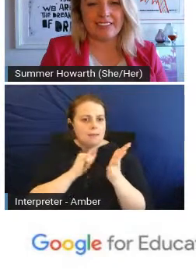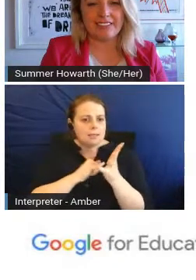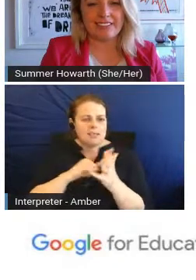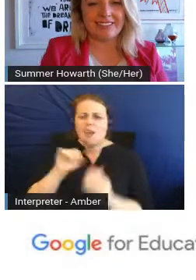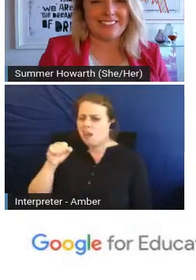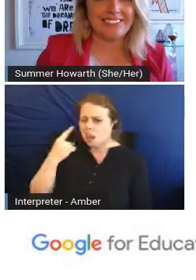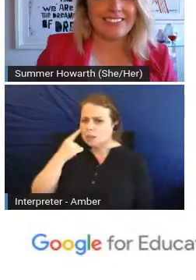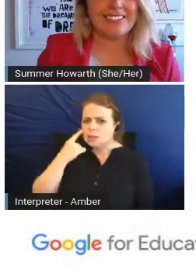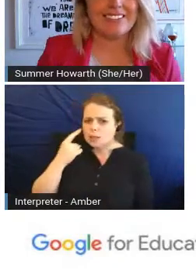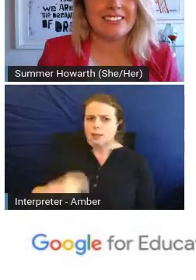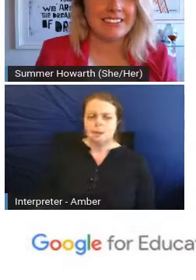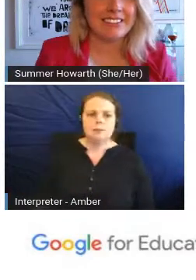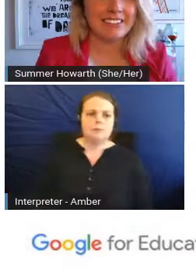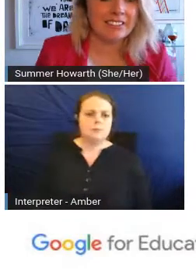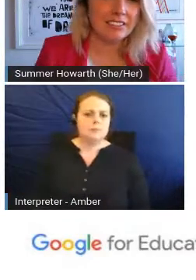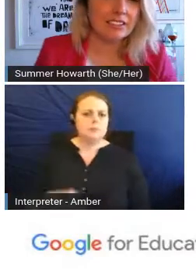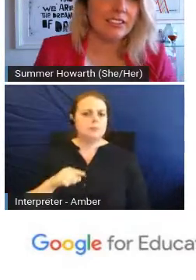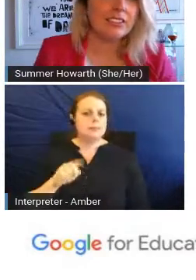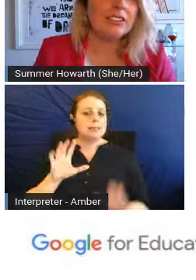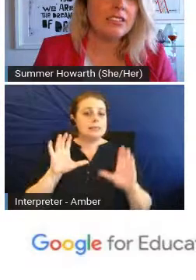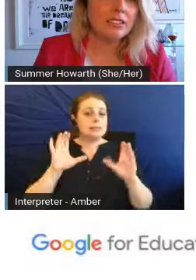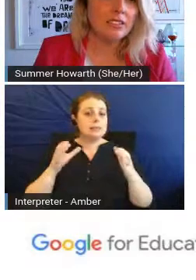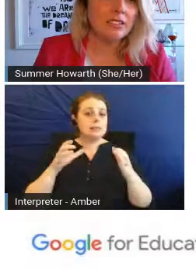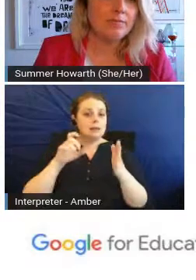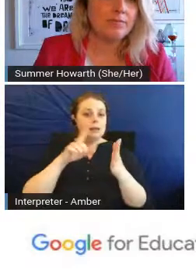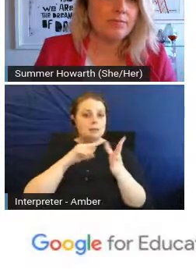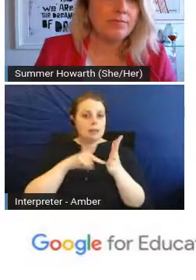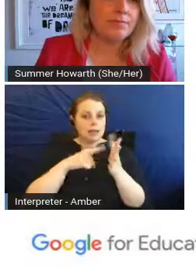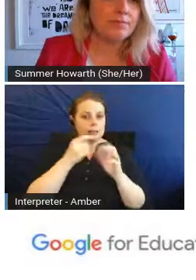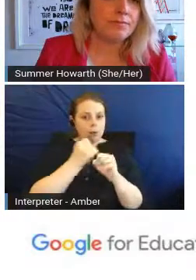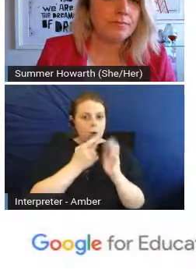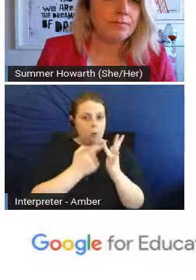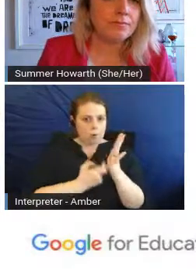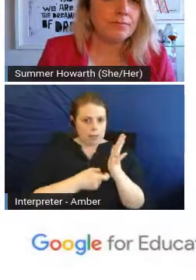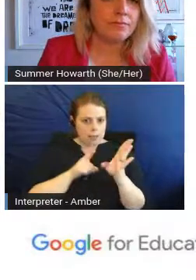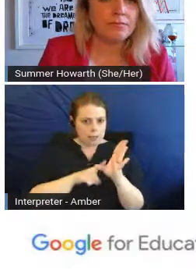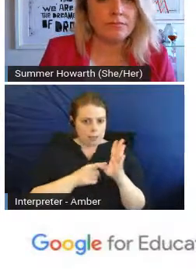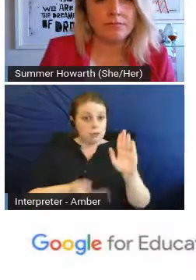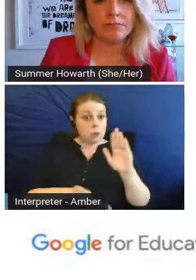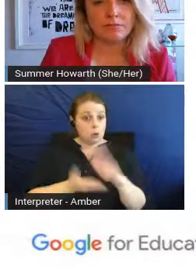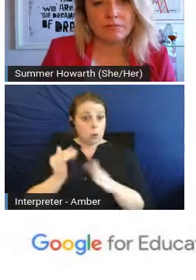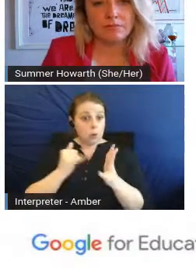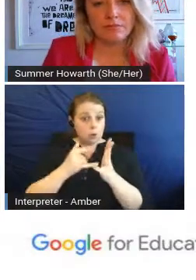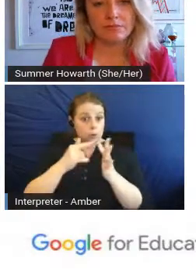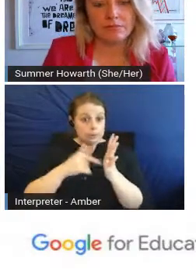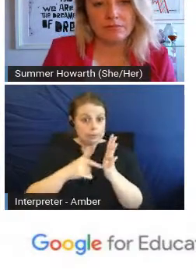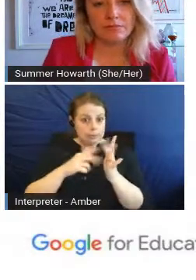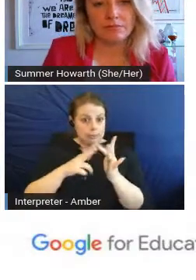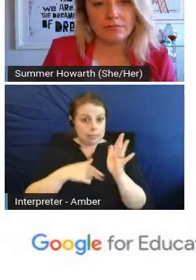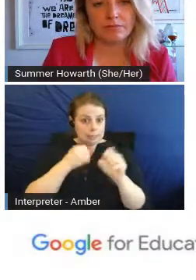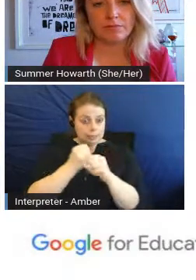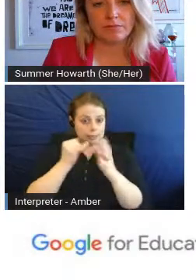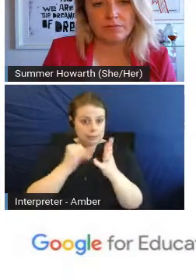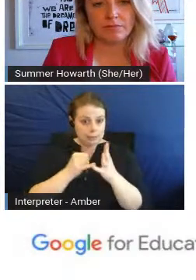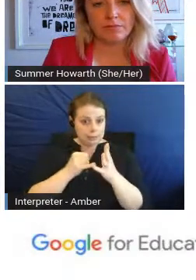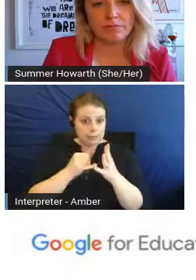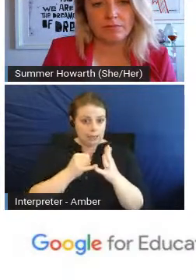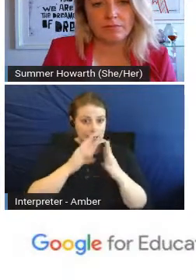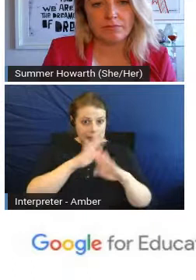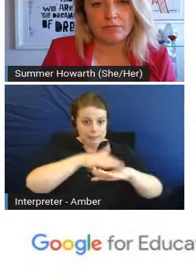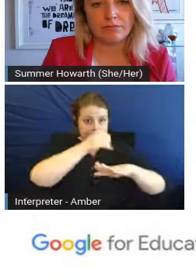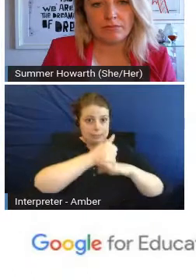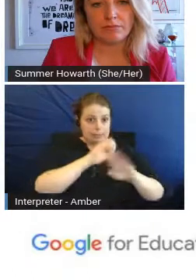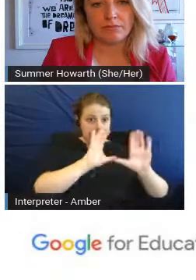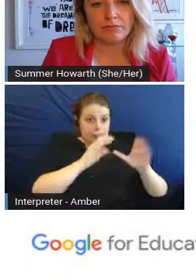That's a category. And you can go into your settings and come down here and mark categories. And you can